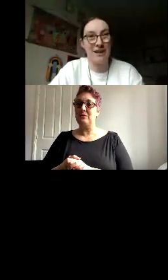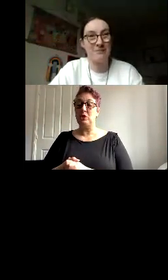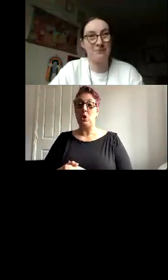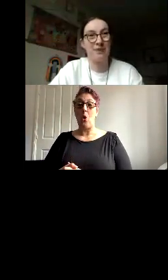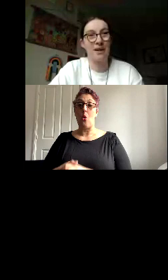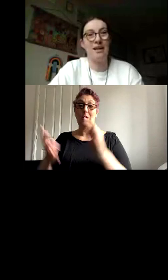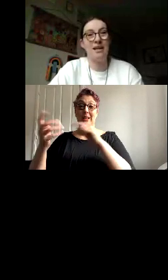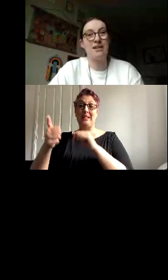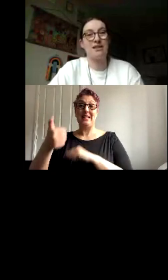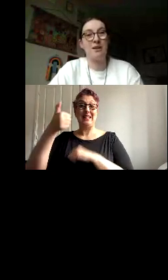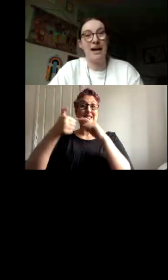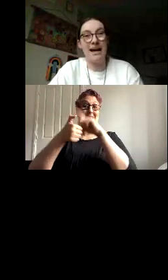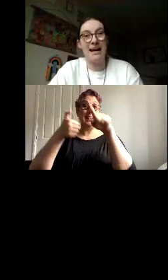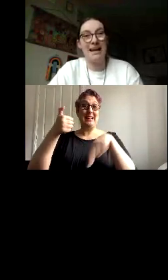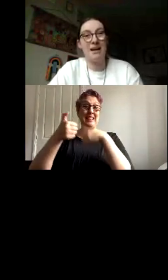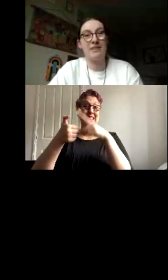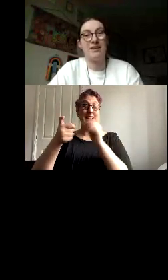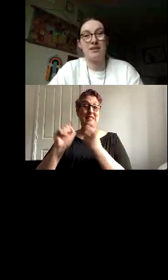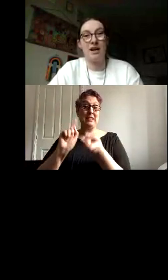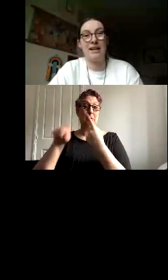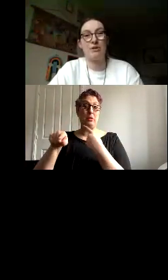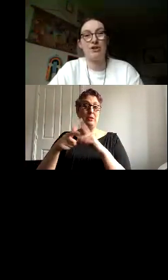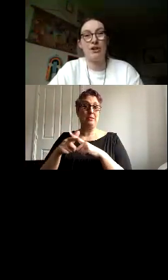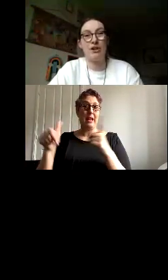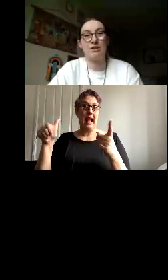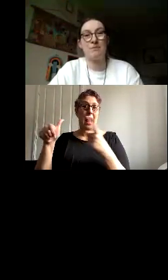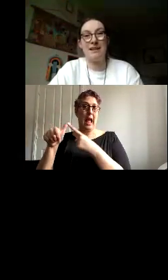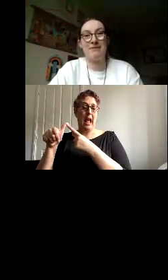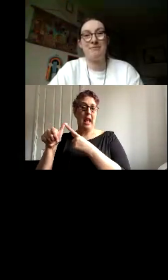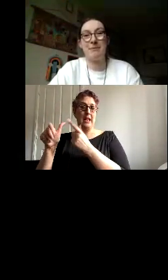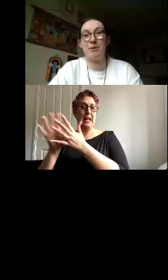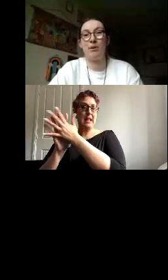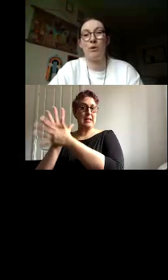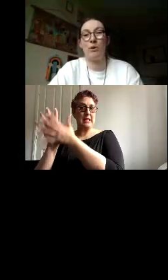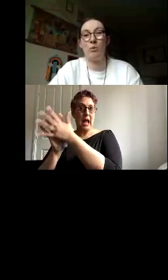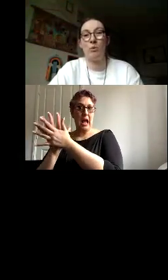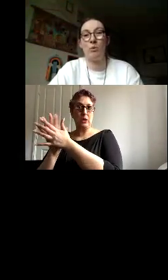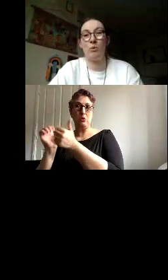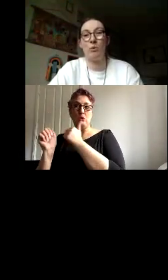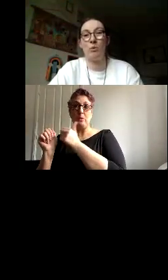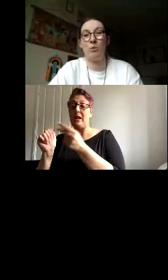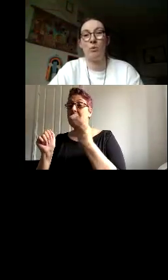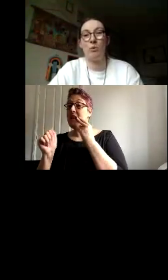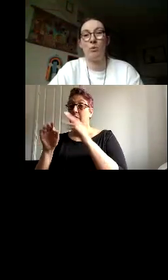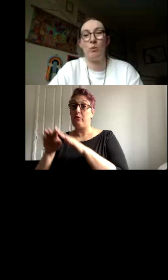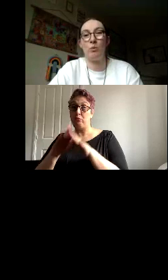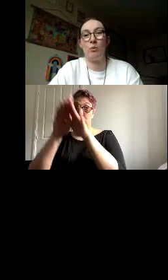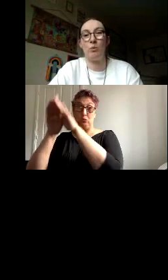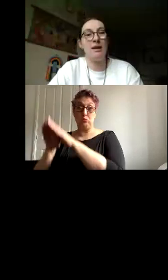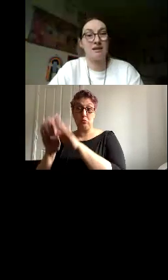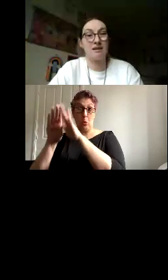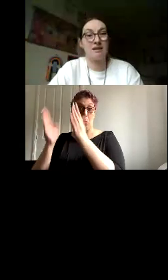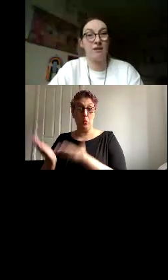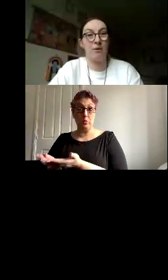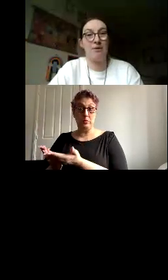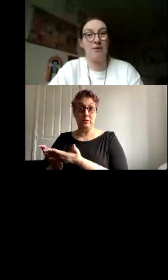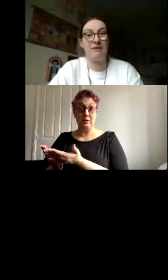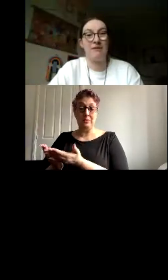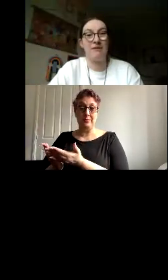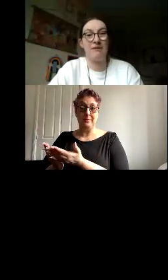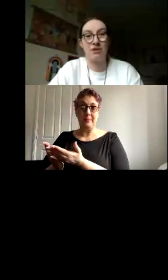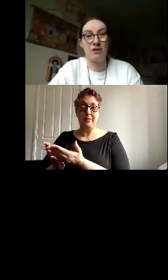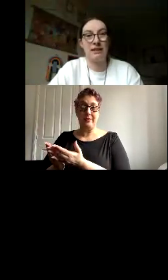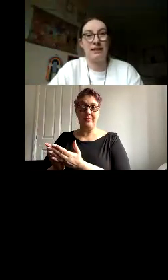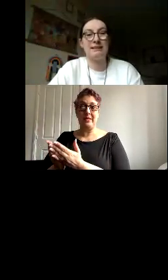here. So A, the sign language used by deaf people worldwide. B, a signed form